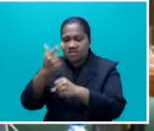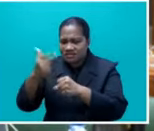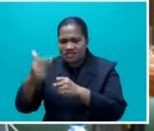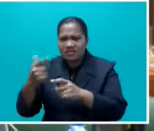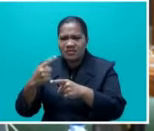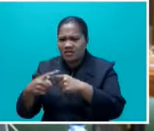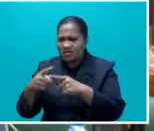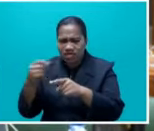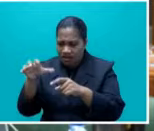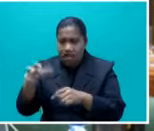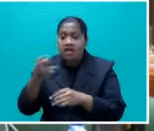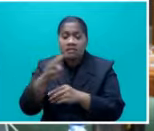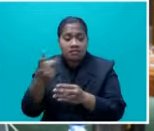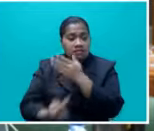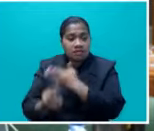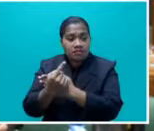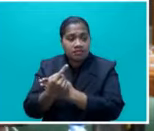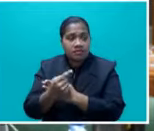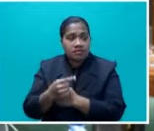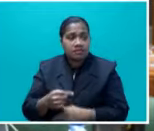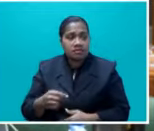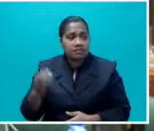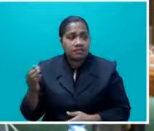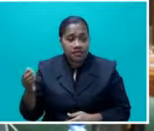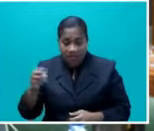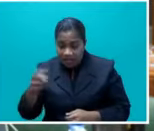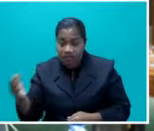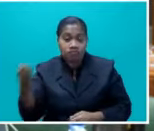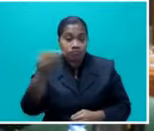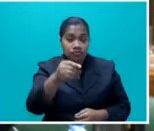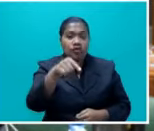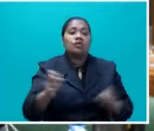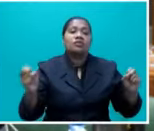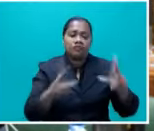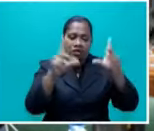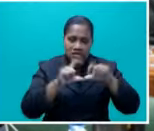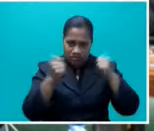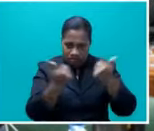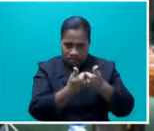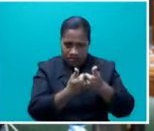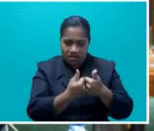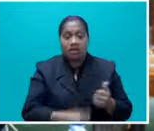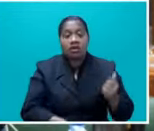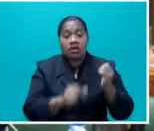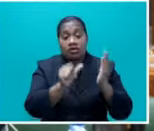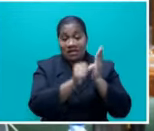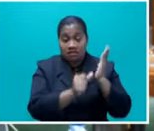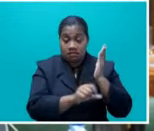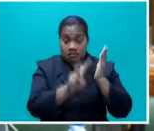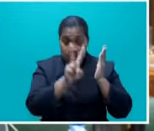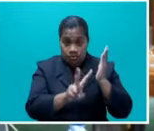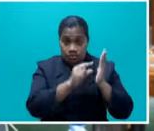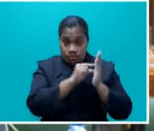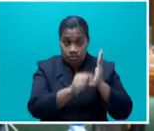it found its way into the text of the Paris Agreement. Article 2 of the Paris Agreement. This agreement